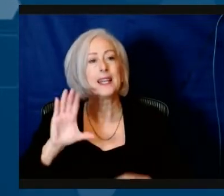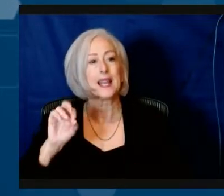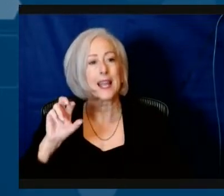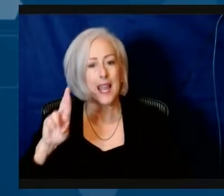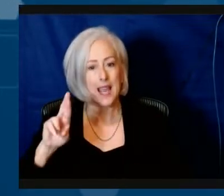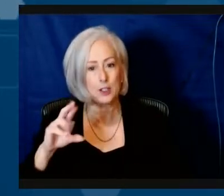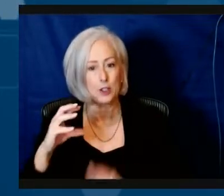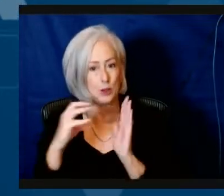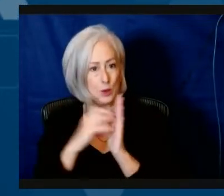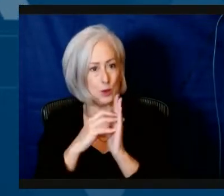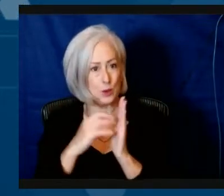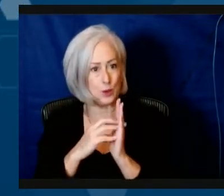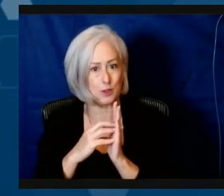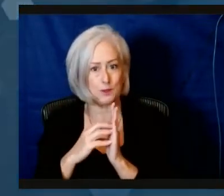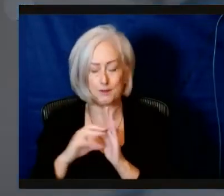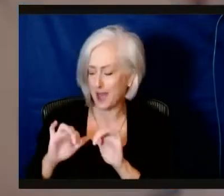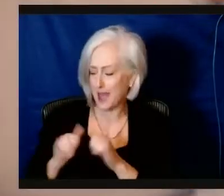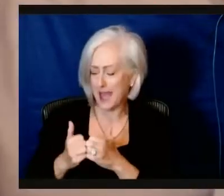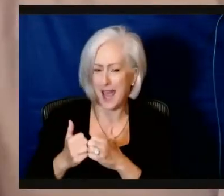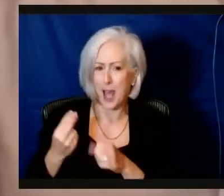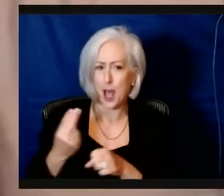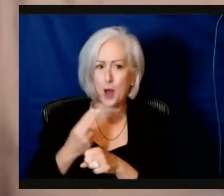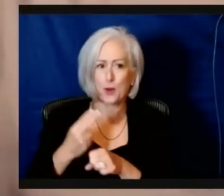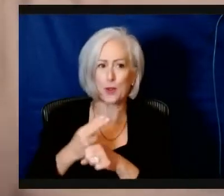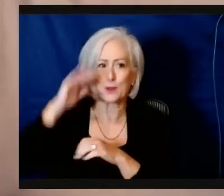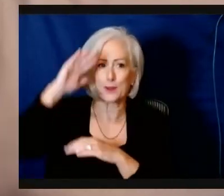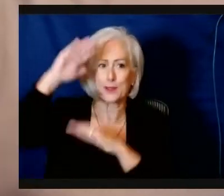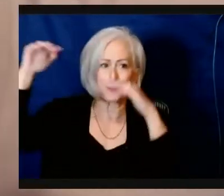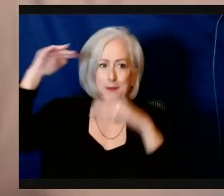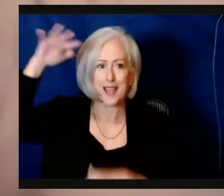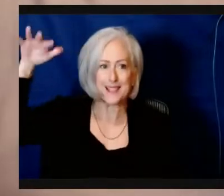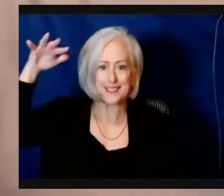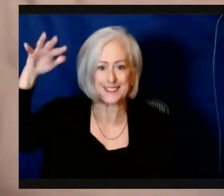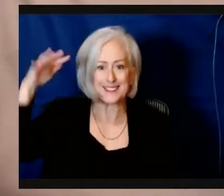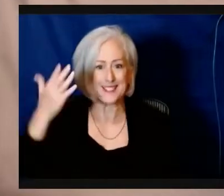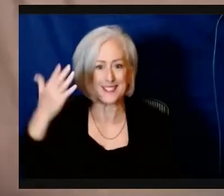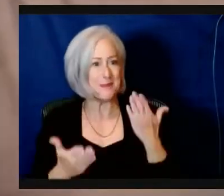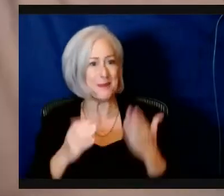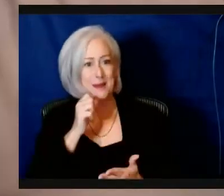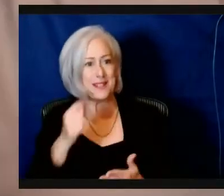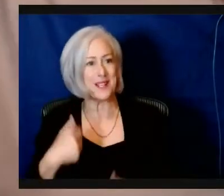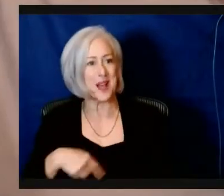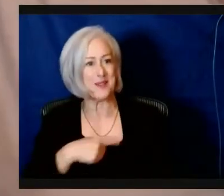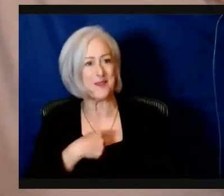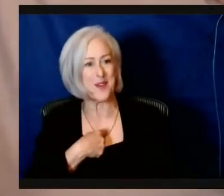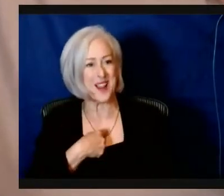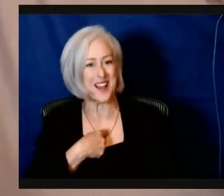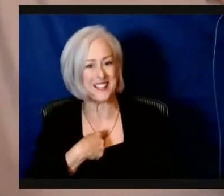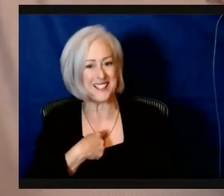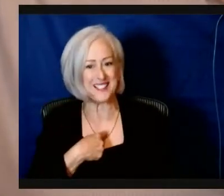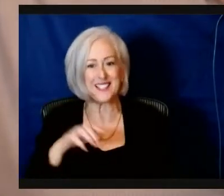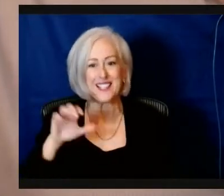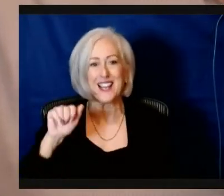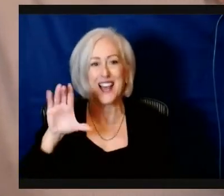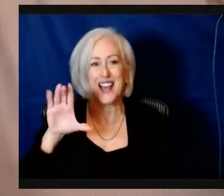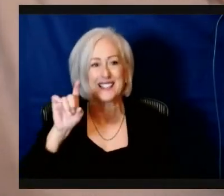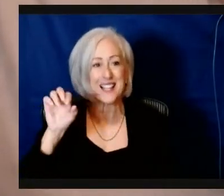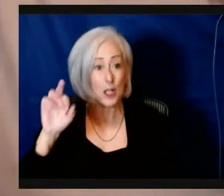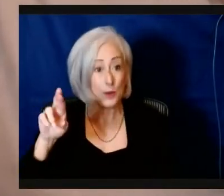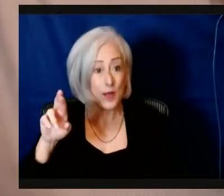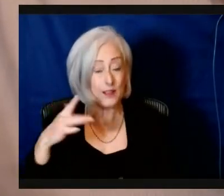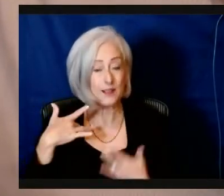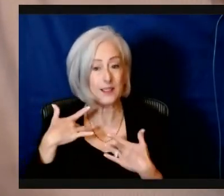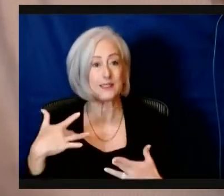So that's a good question, and probably not one for us, I'm afraid. Linear accelerators, as you probably know, they're used in